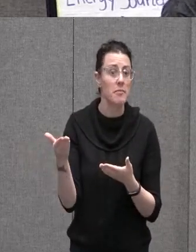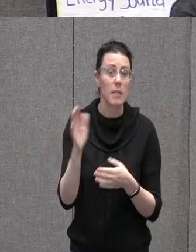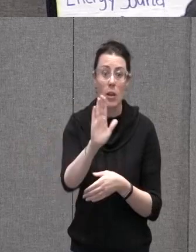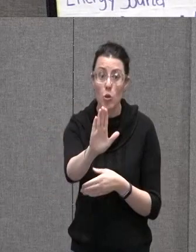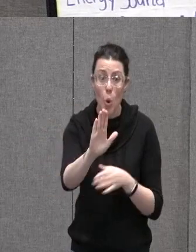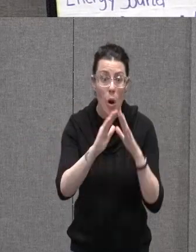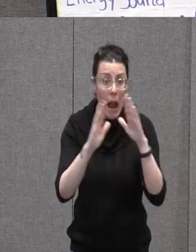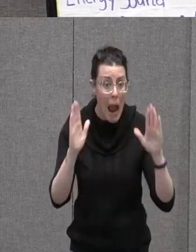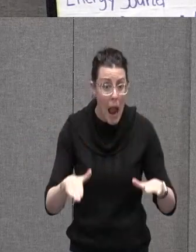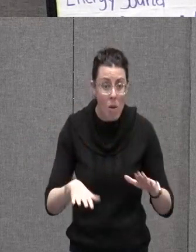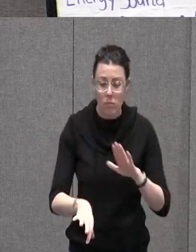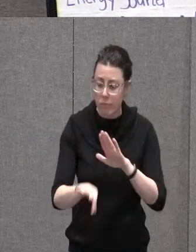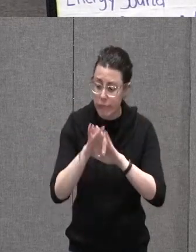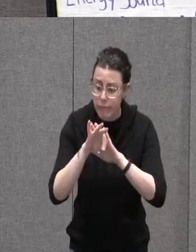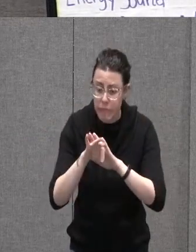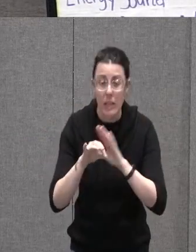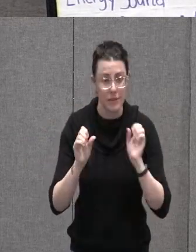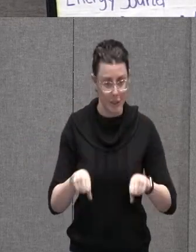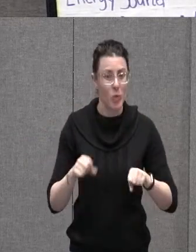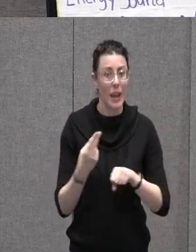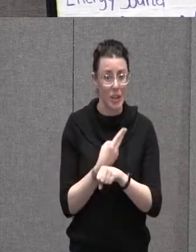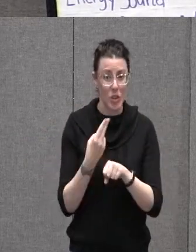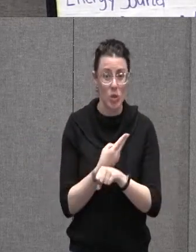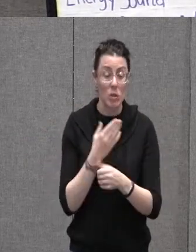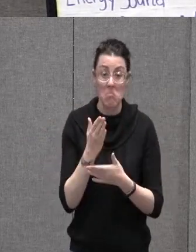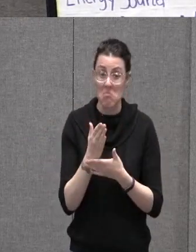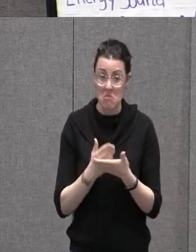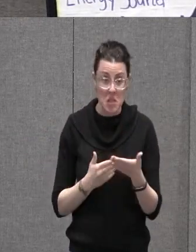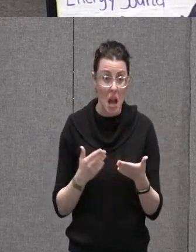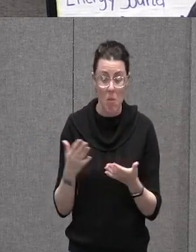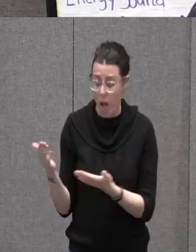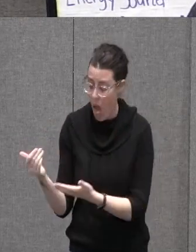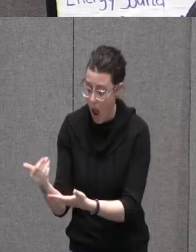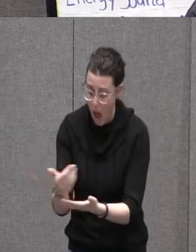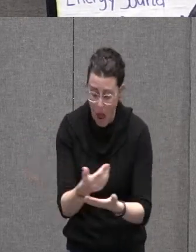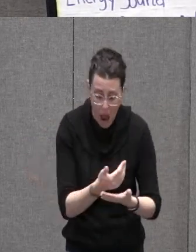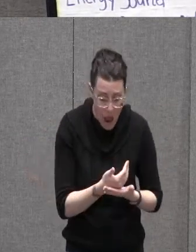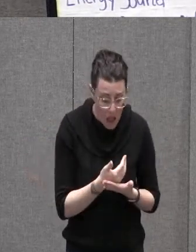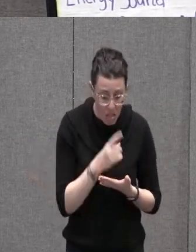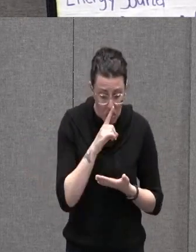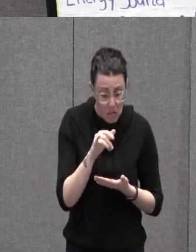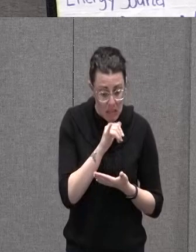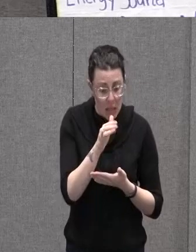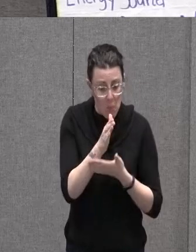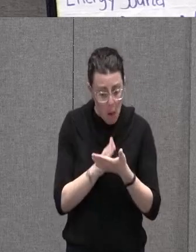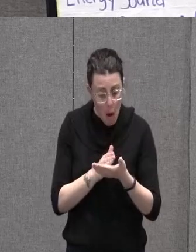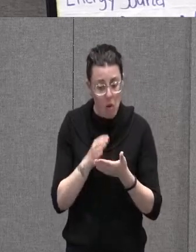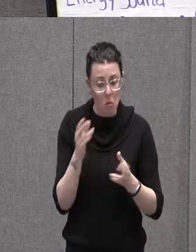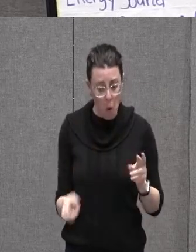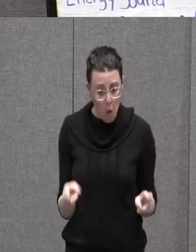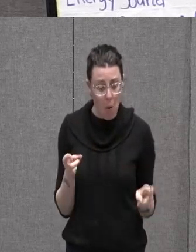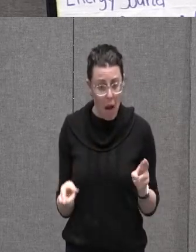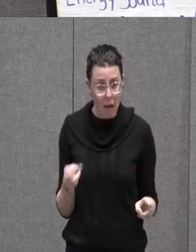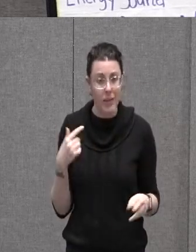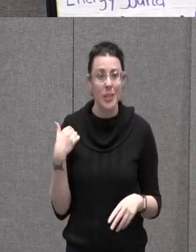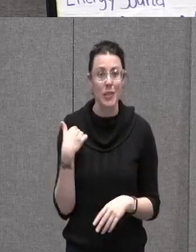materials that we could cut up and that we could use, and some of these looks like parts of robots already, right? So we have